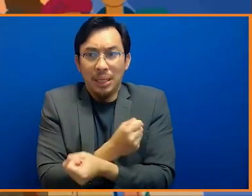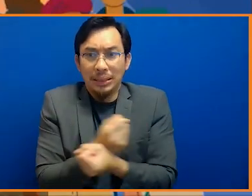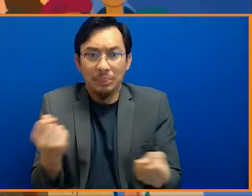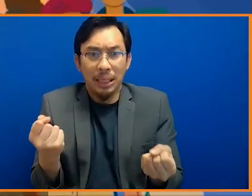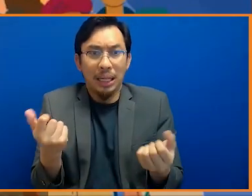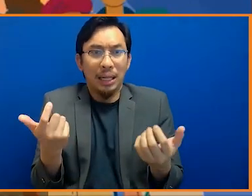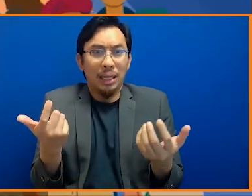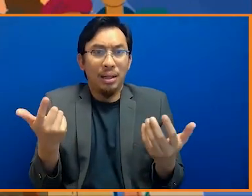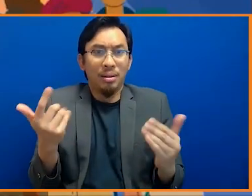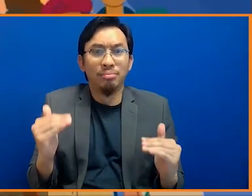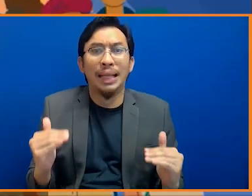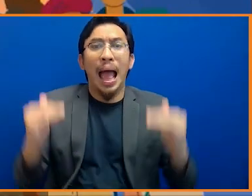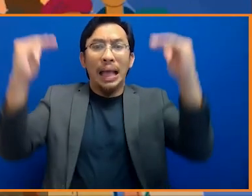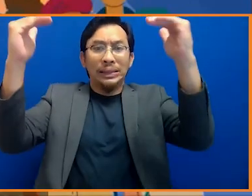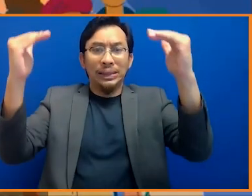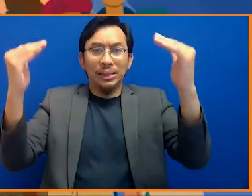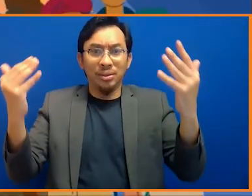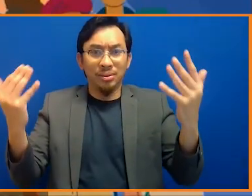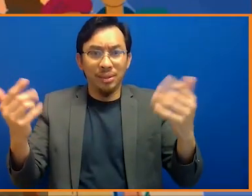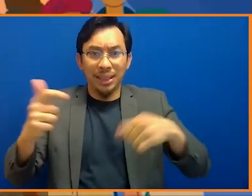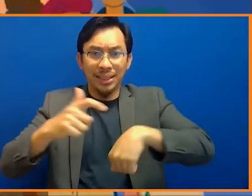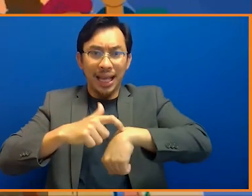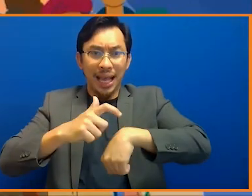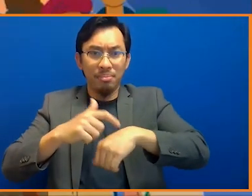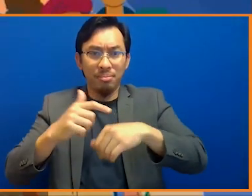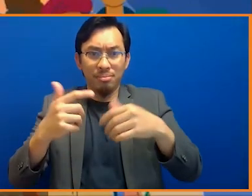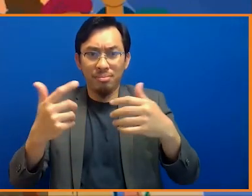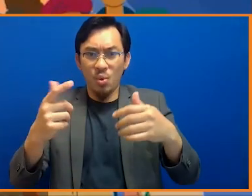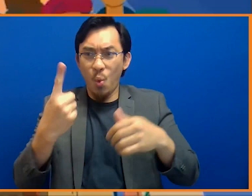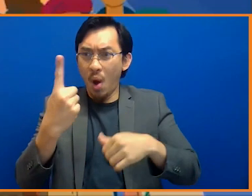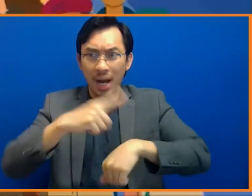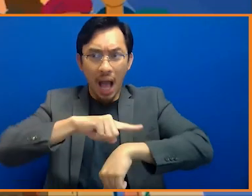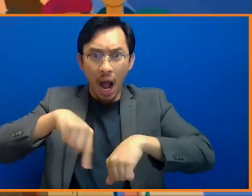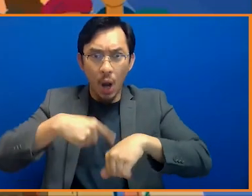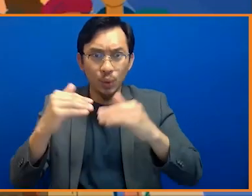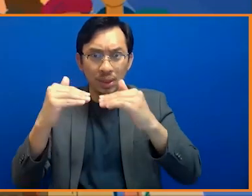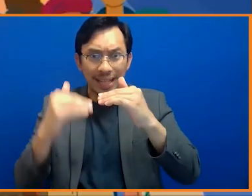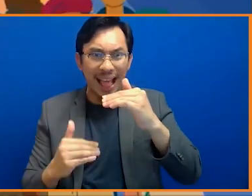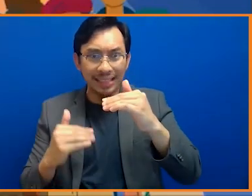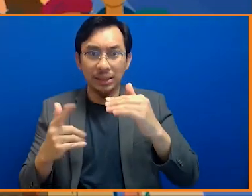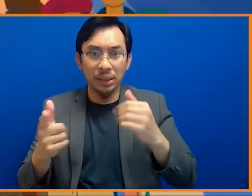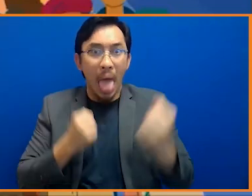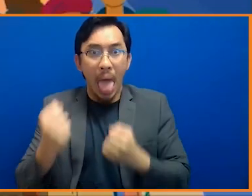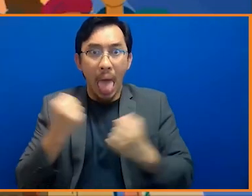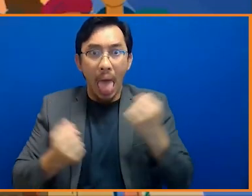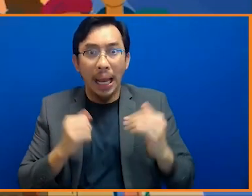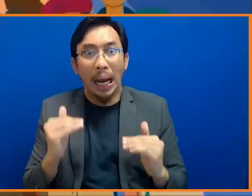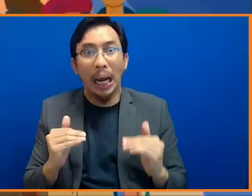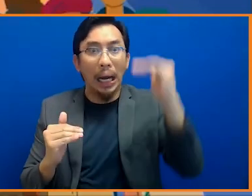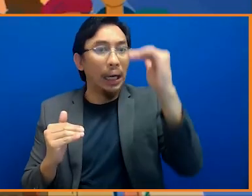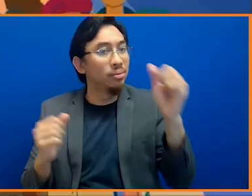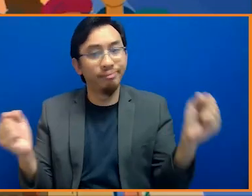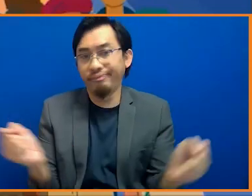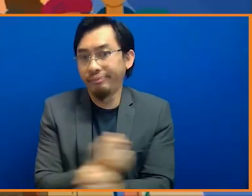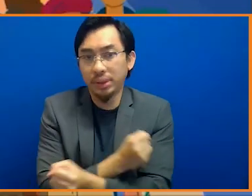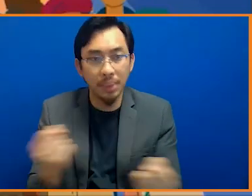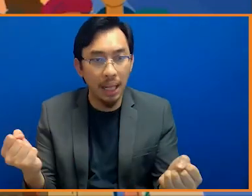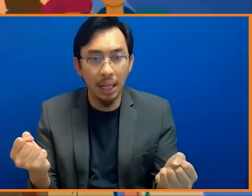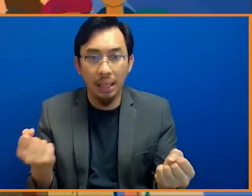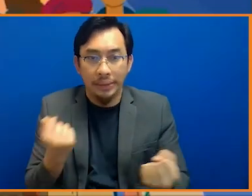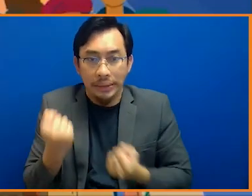reach any hills around the city within at least 1 hours. So no point to run away. But if